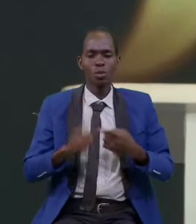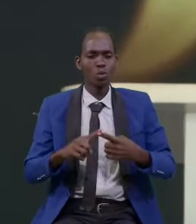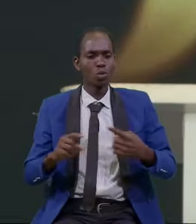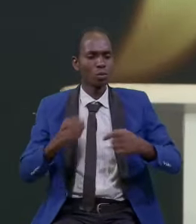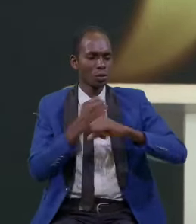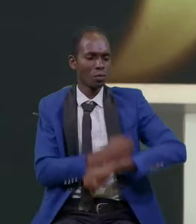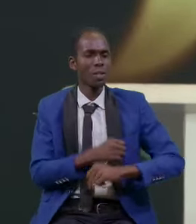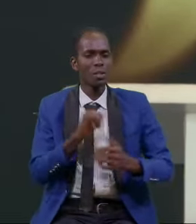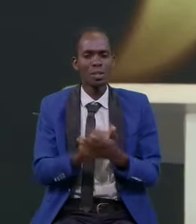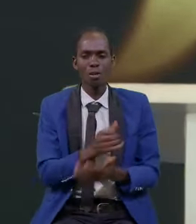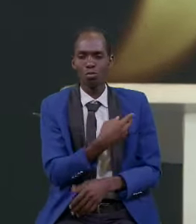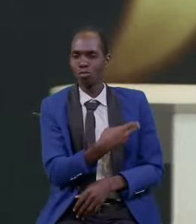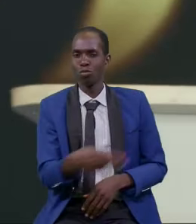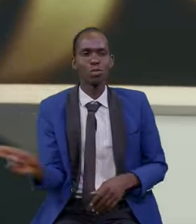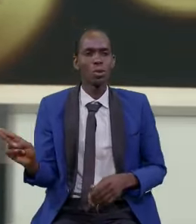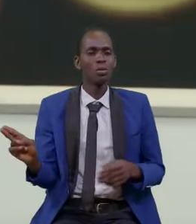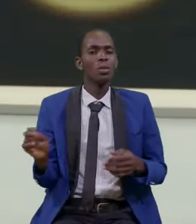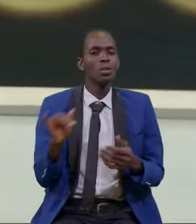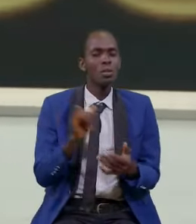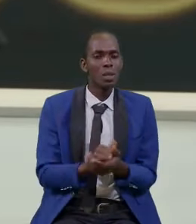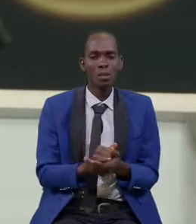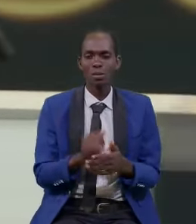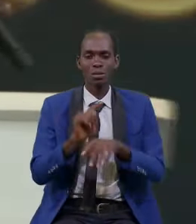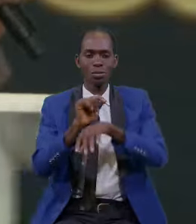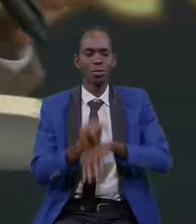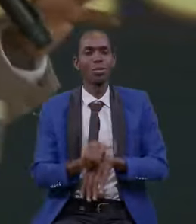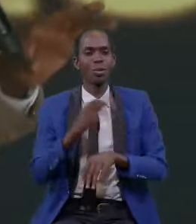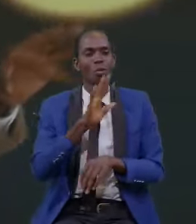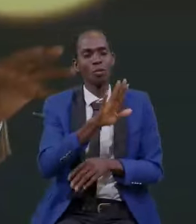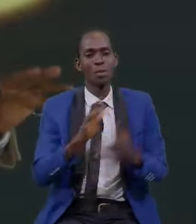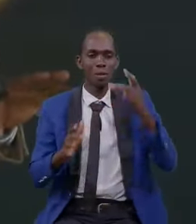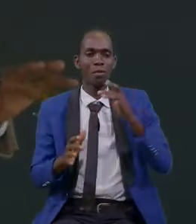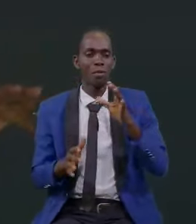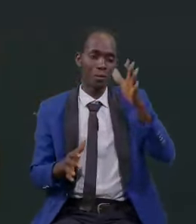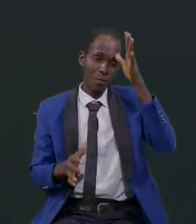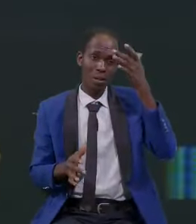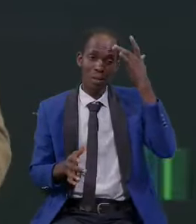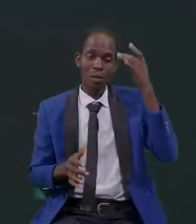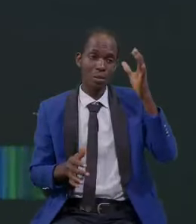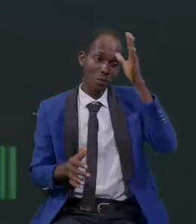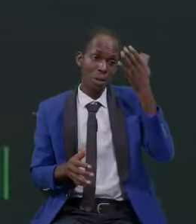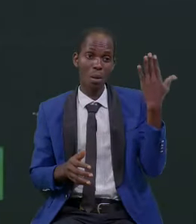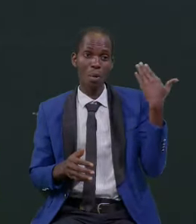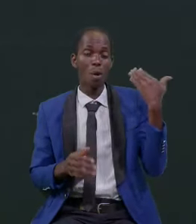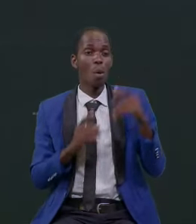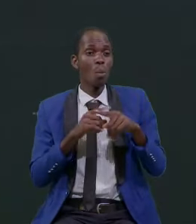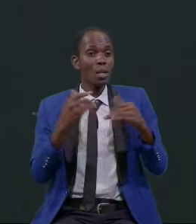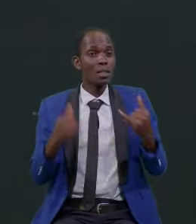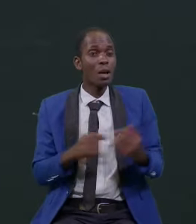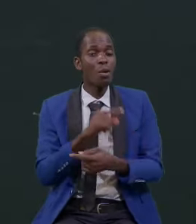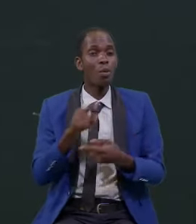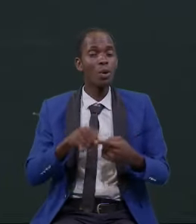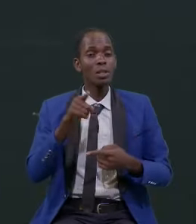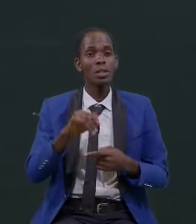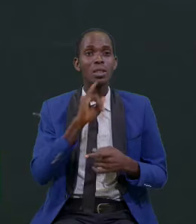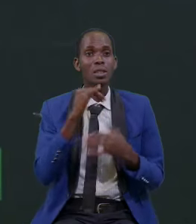his forefathers. But when he became born again, he was still zealous now because he was purified.